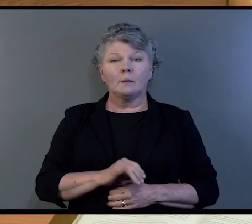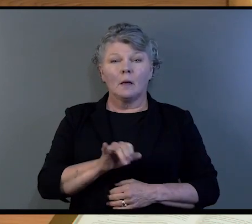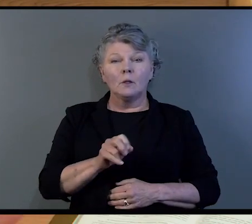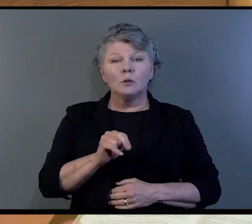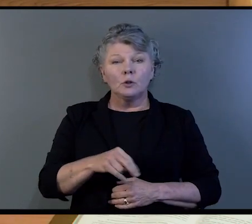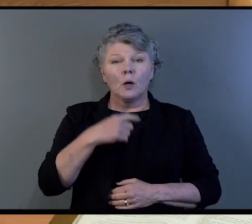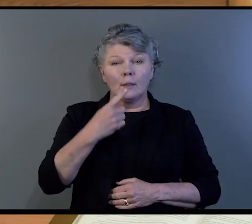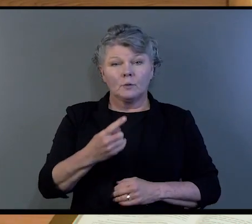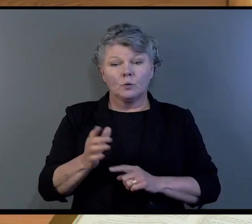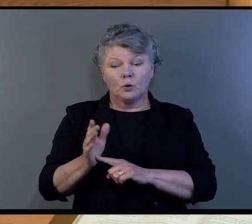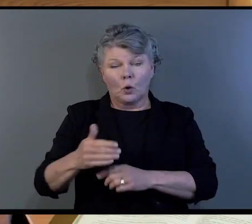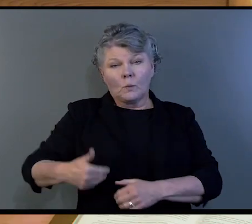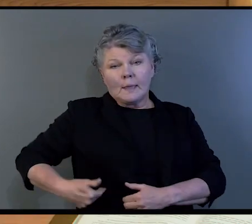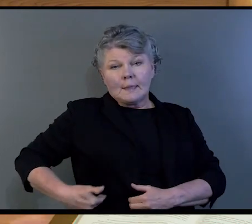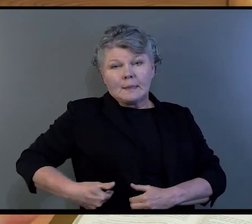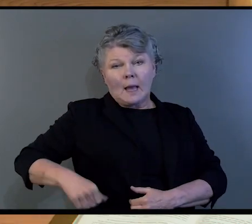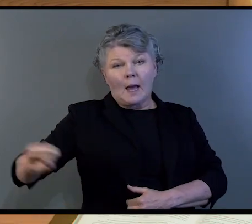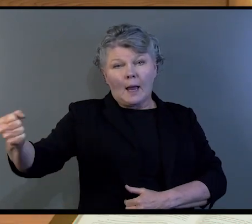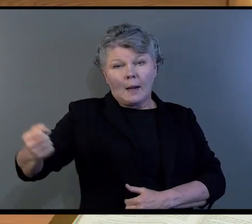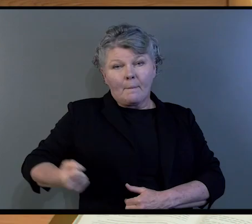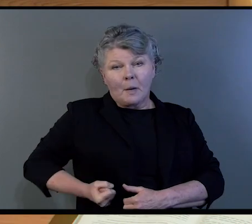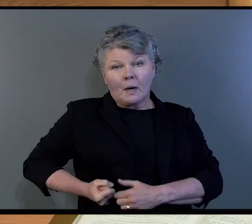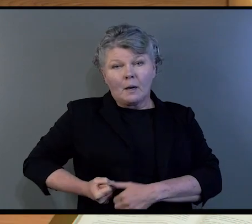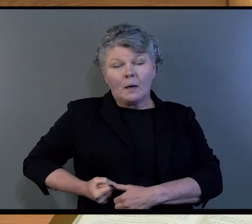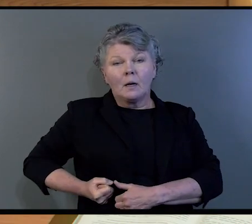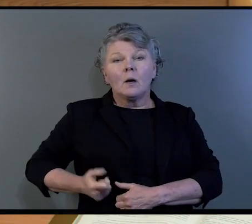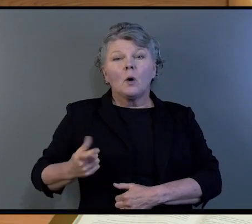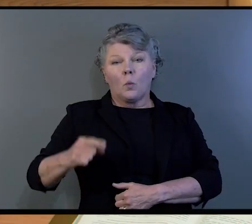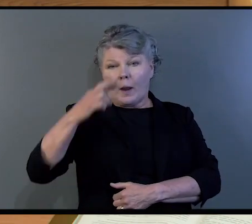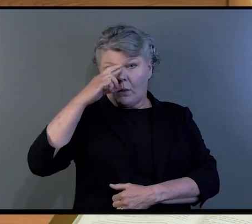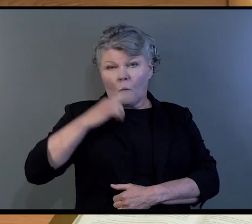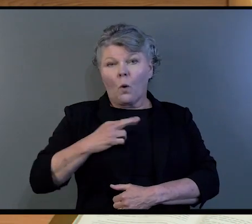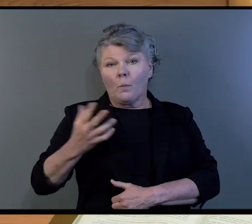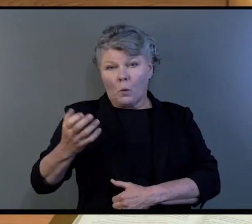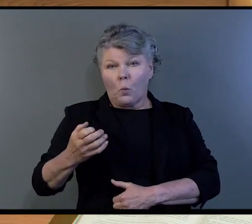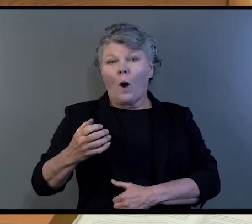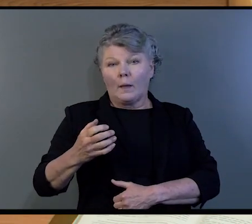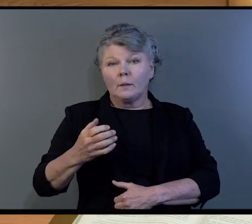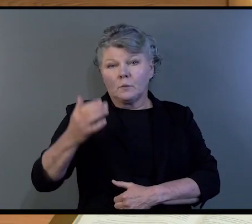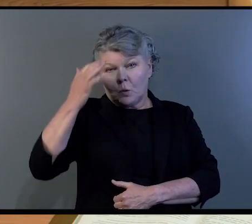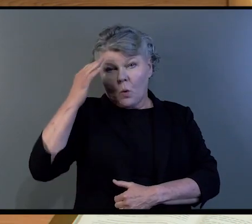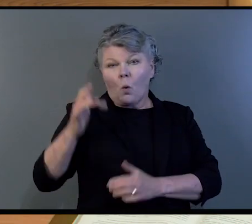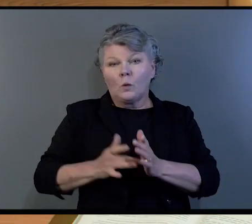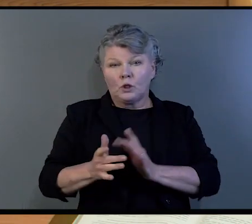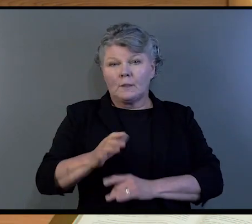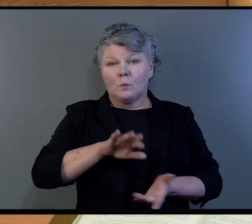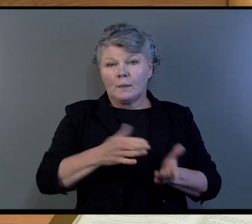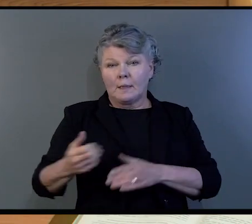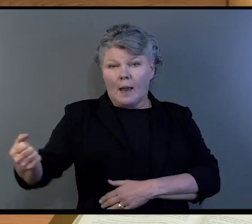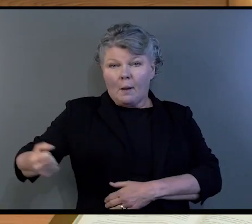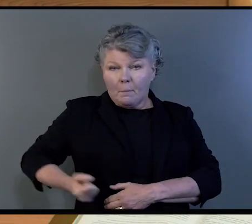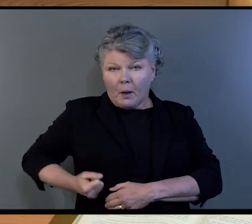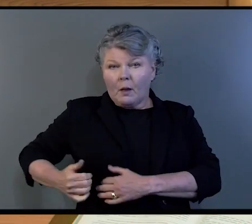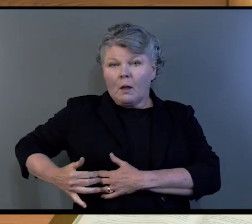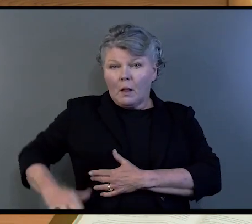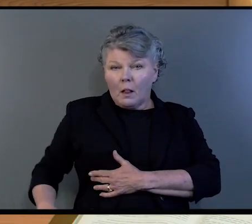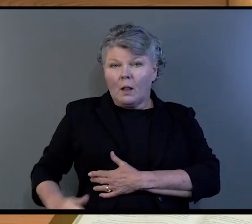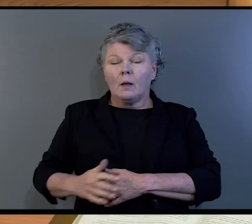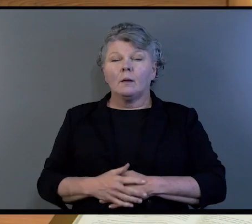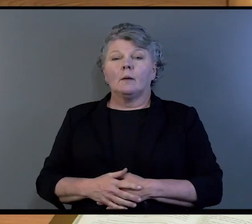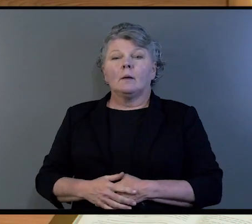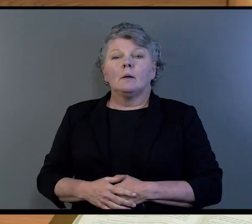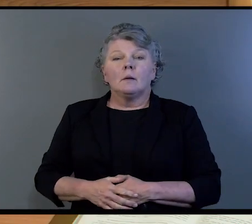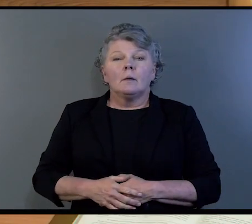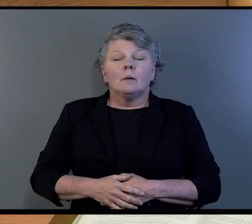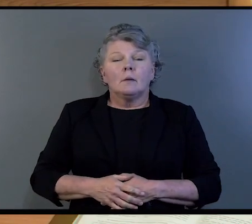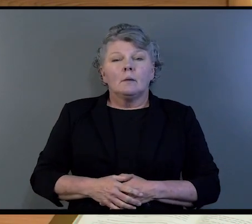he shows them his side, which was pierced by a spear when the Romans wanted to make sure that he was dead. And just to eliminate any doubt that